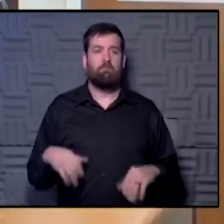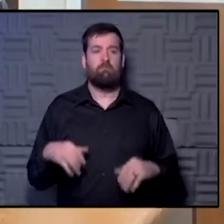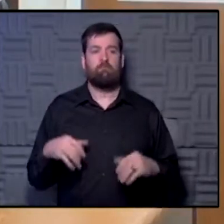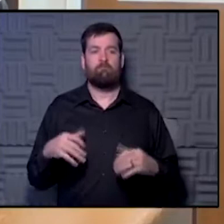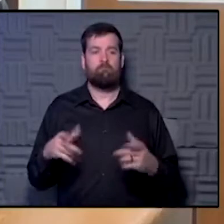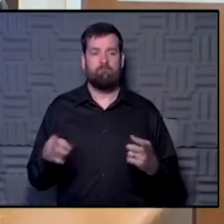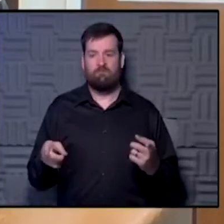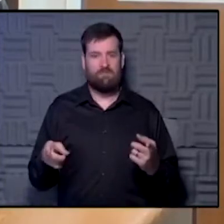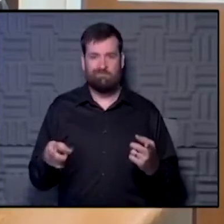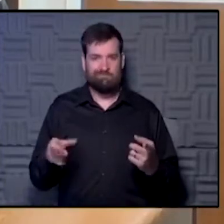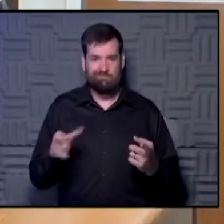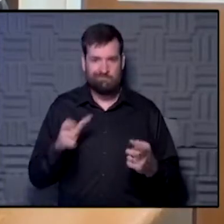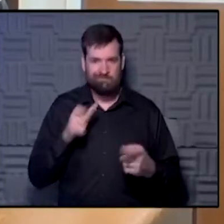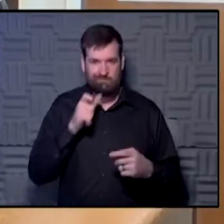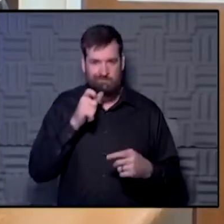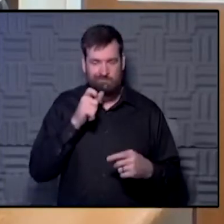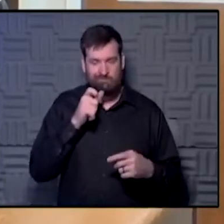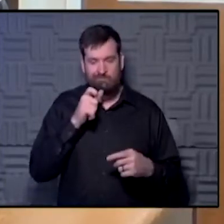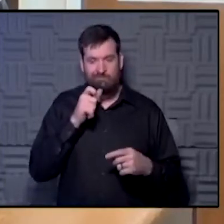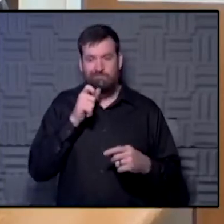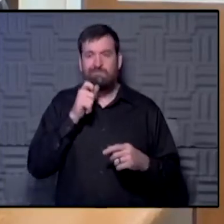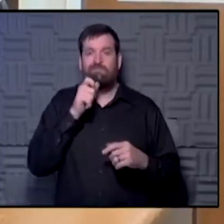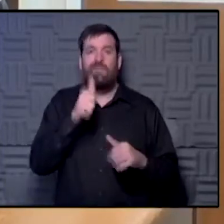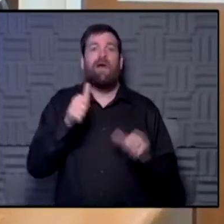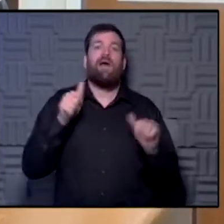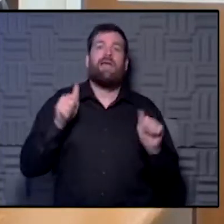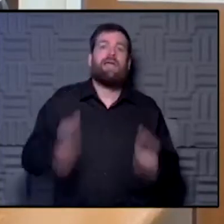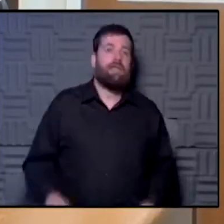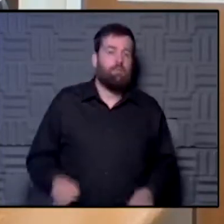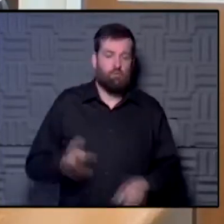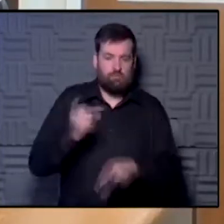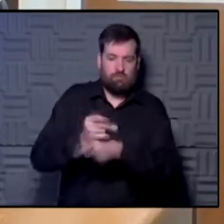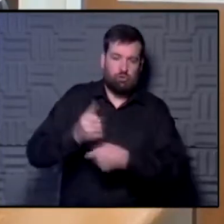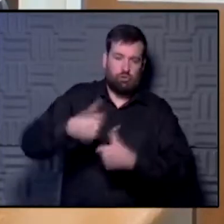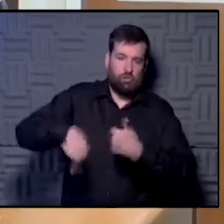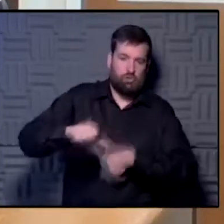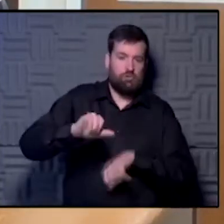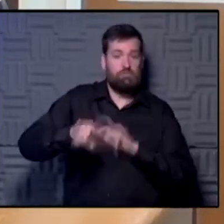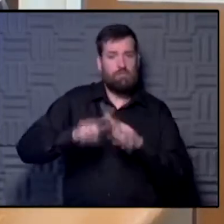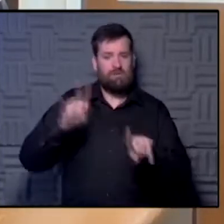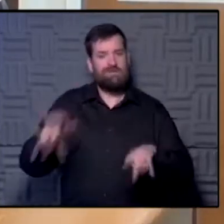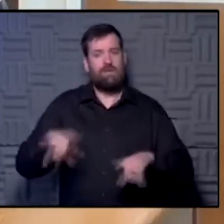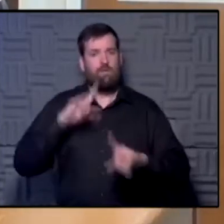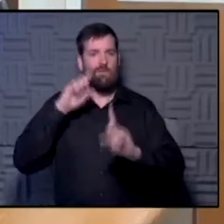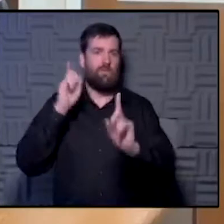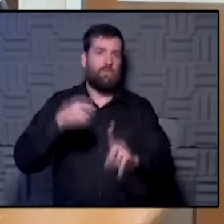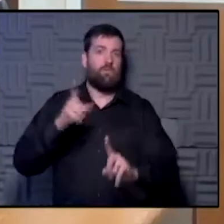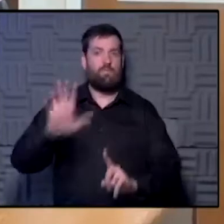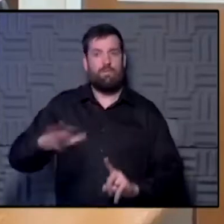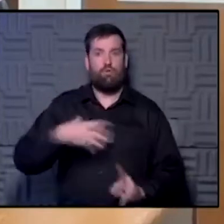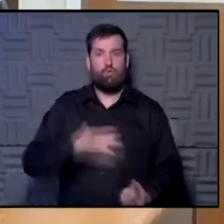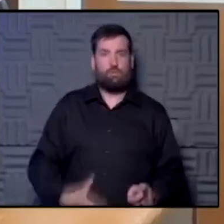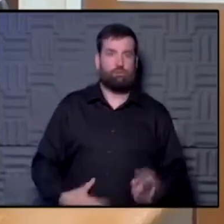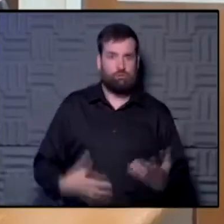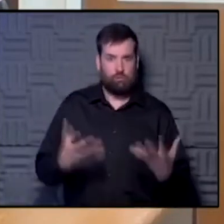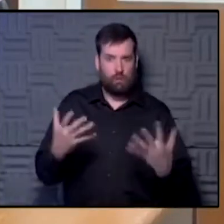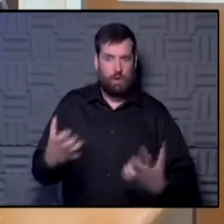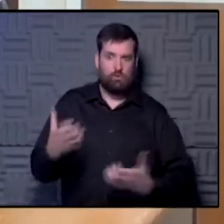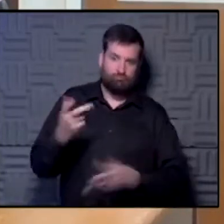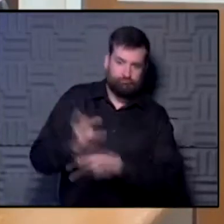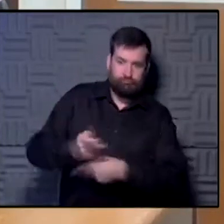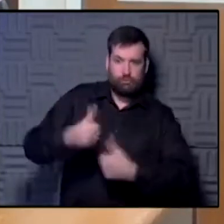they weren't caring. They were unable to actually care for each other, but that was their hope. That was their wish. So